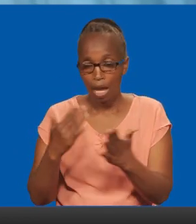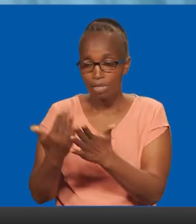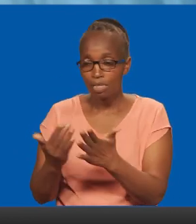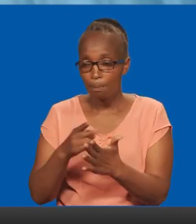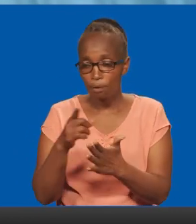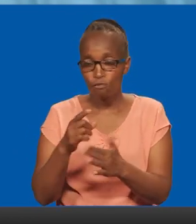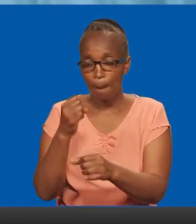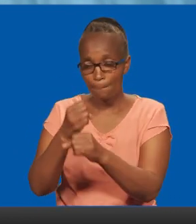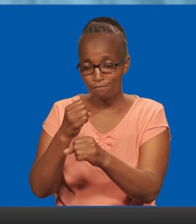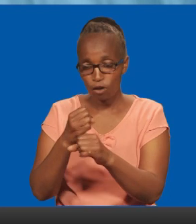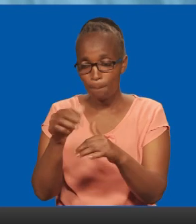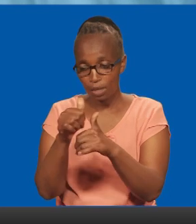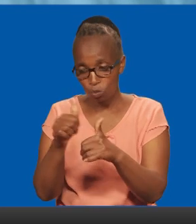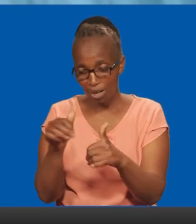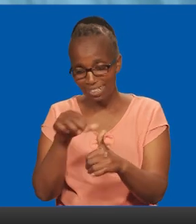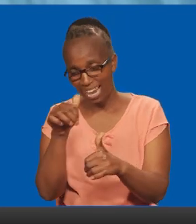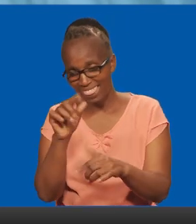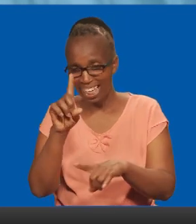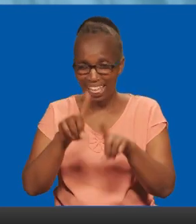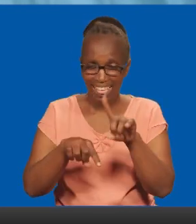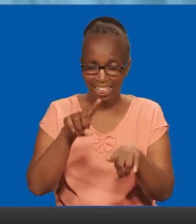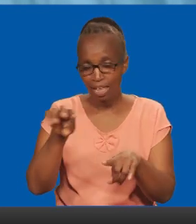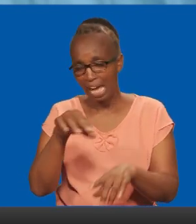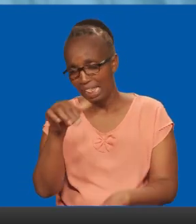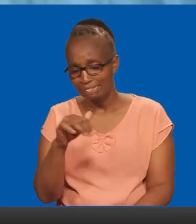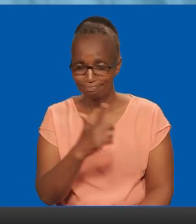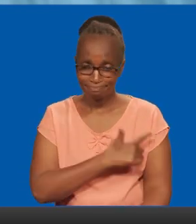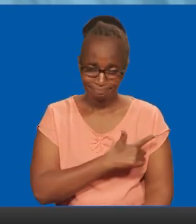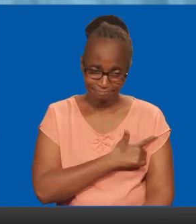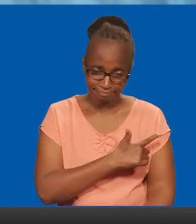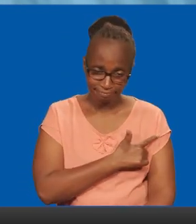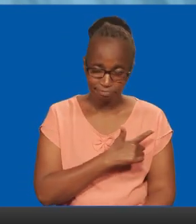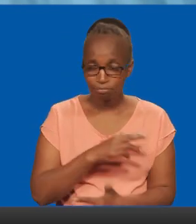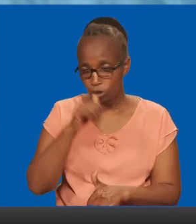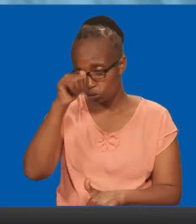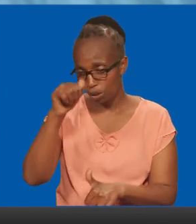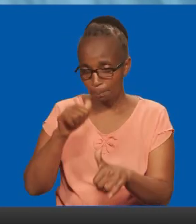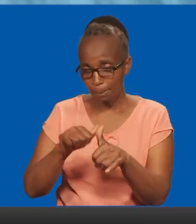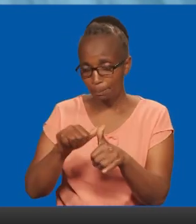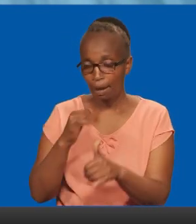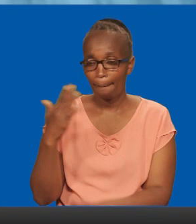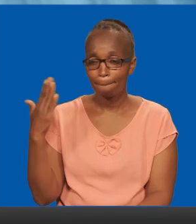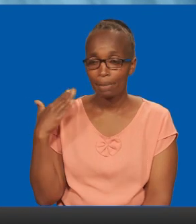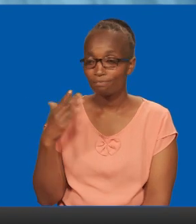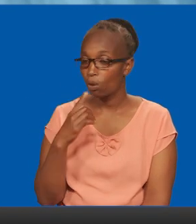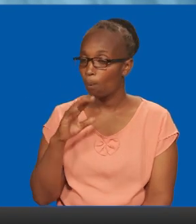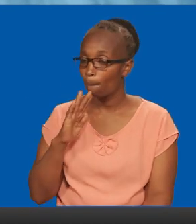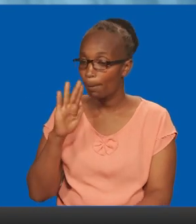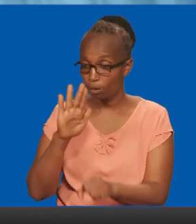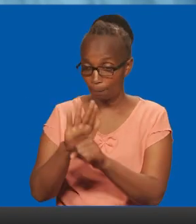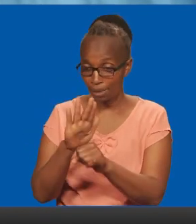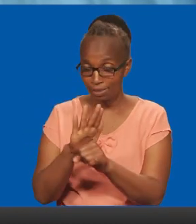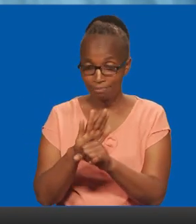very well. Some of you are doing averagely. Some of you munazembea kwa kazi. You remember, as we